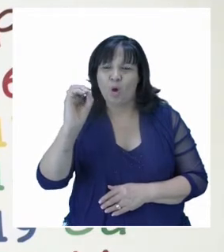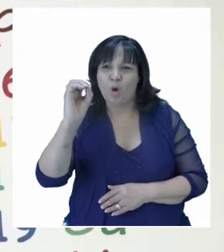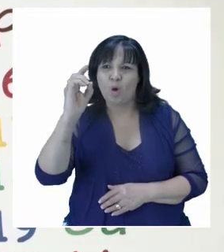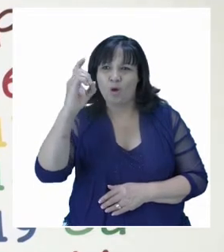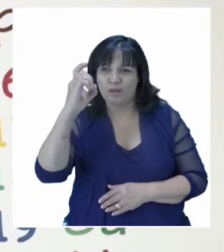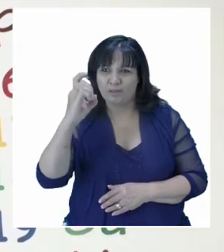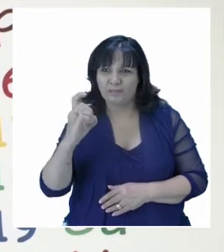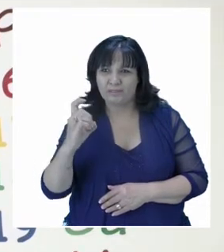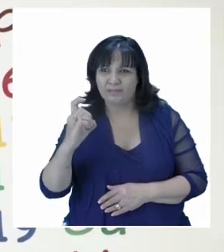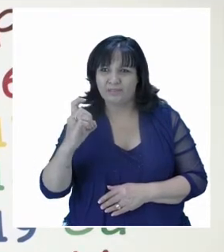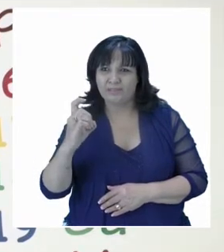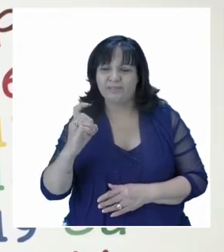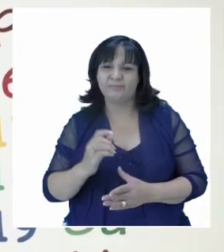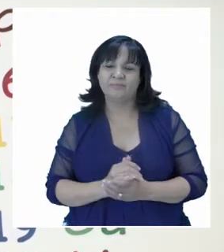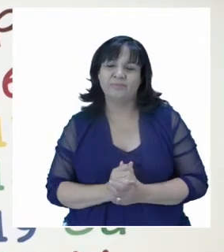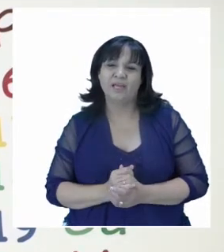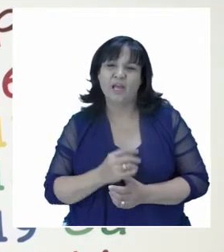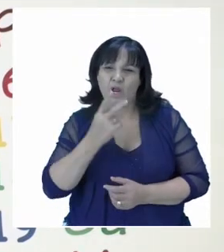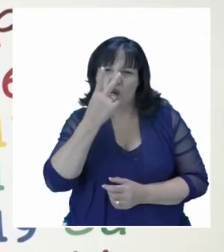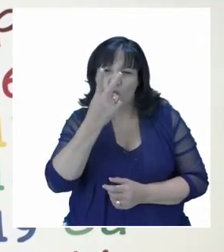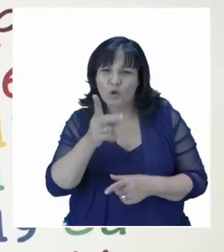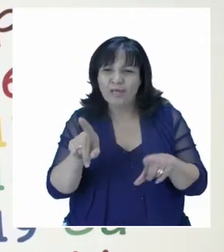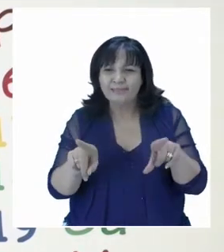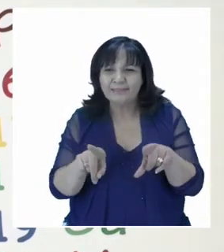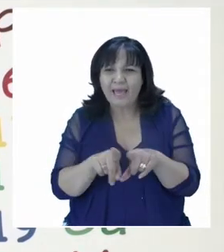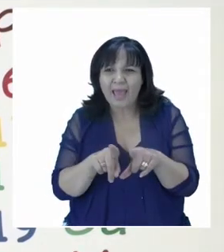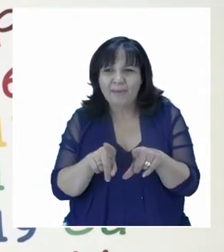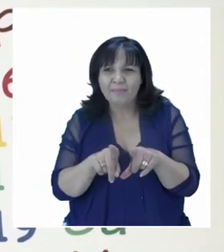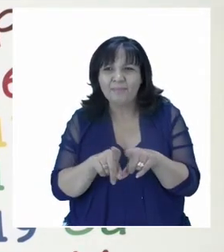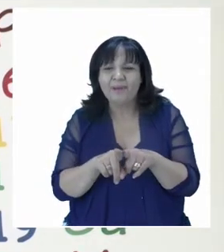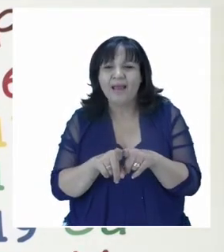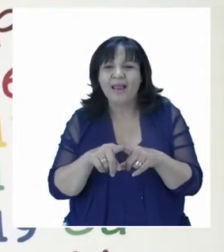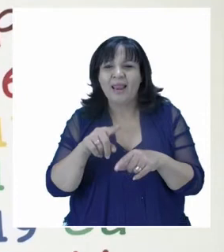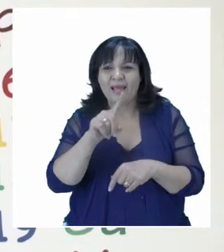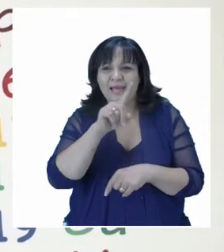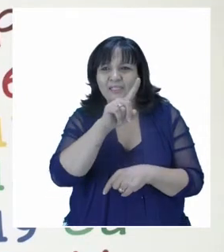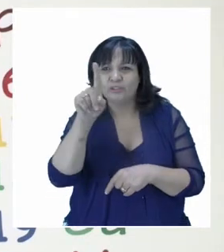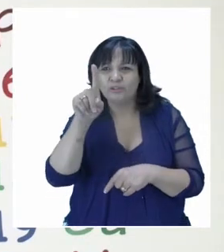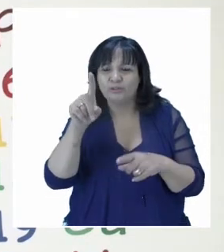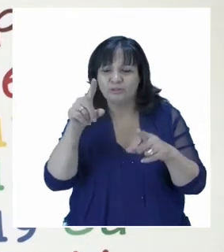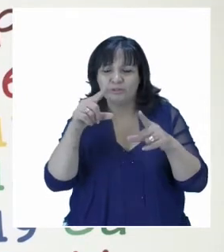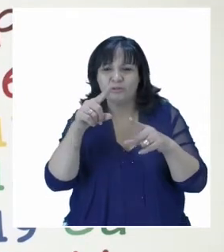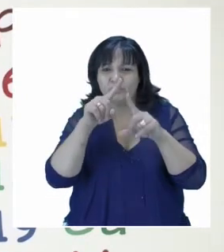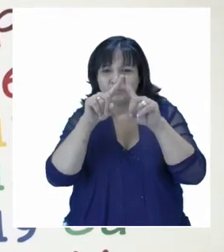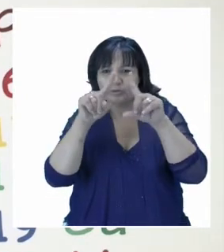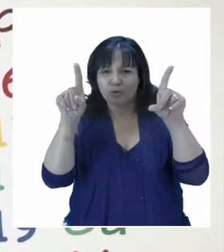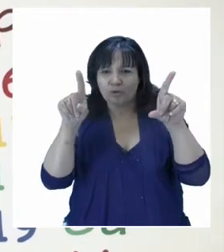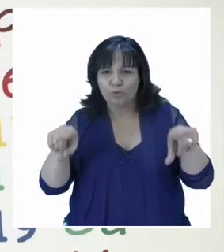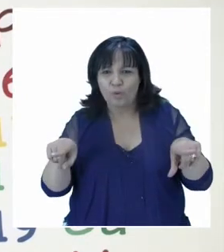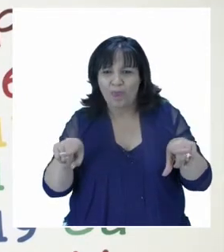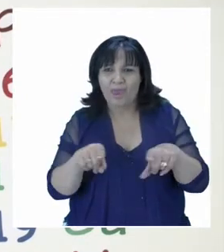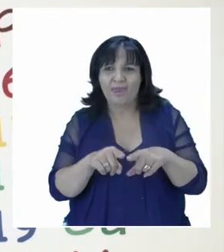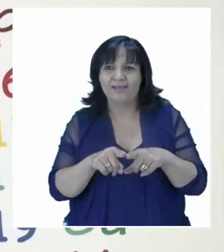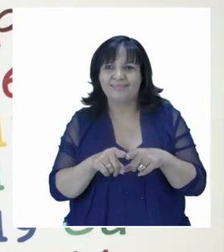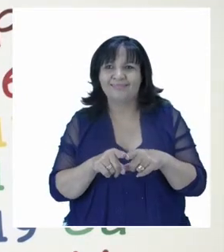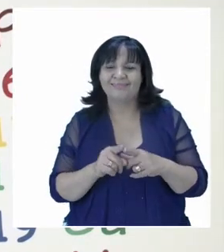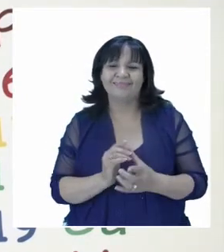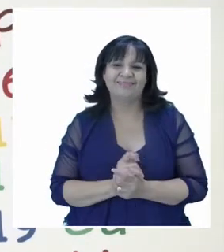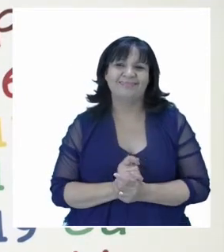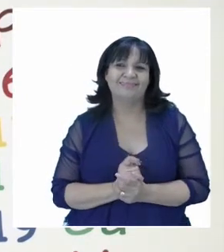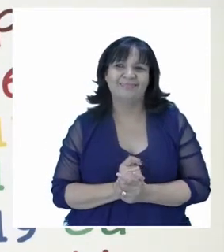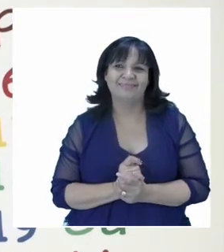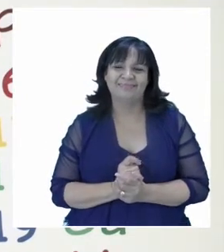looks like a square. So we have a box that looks like a